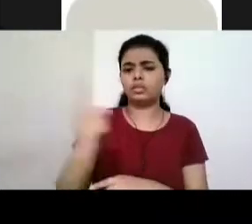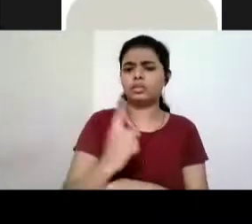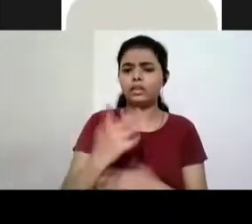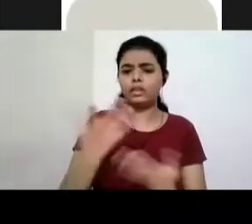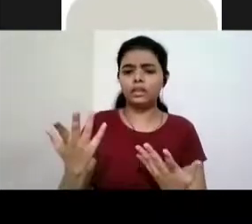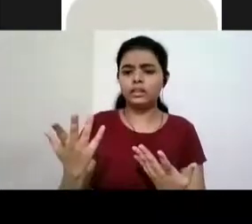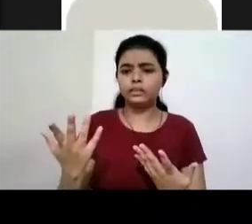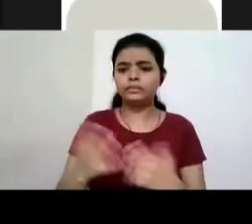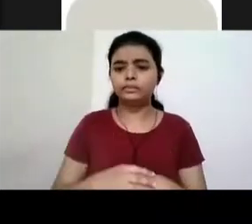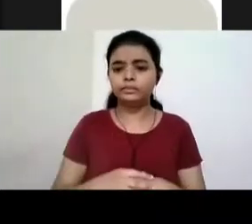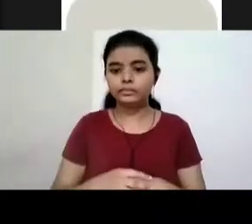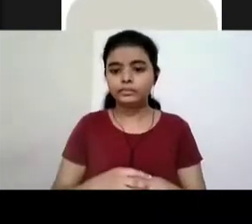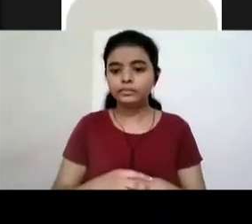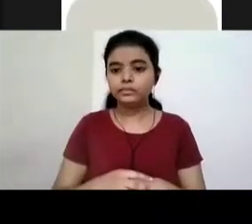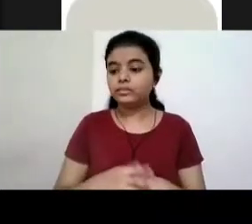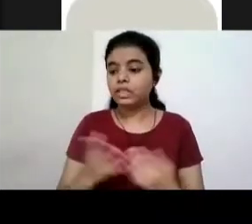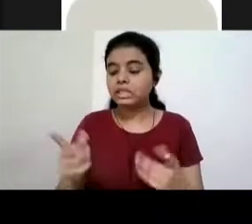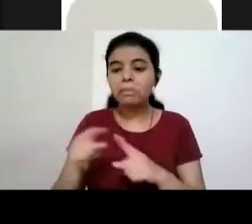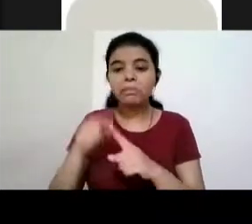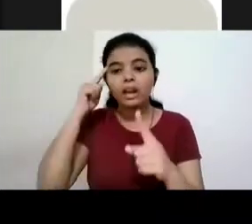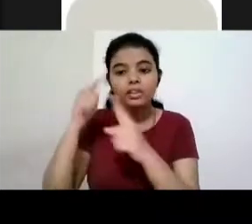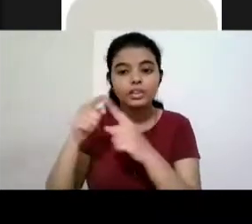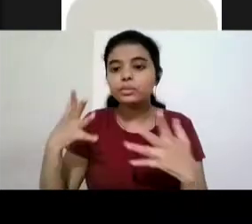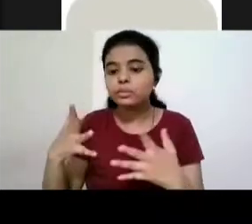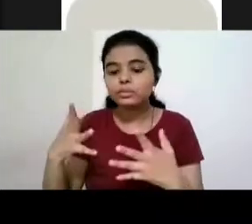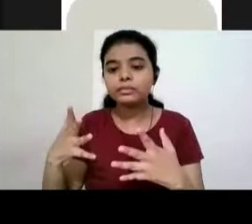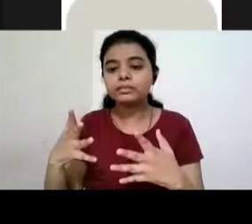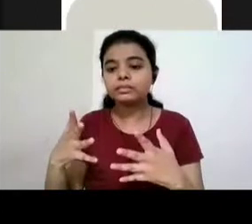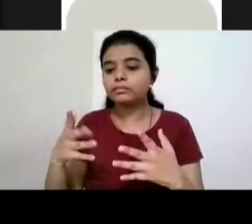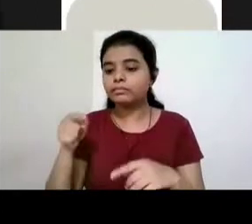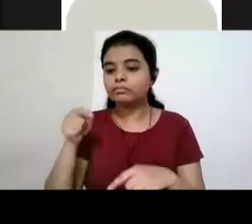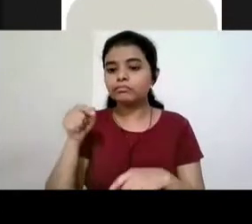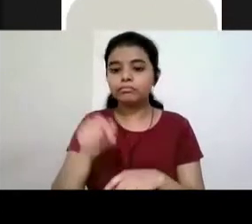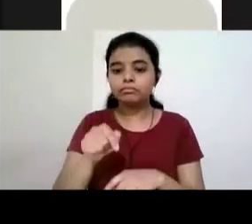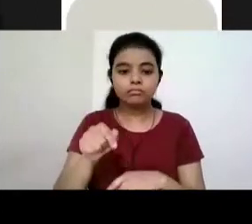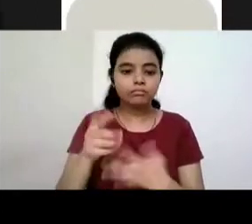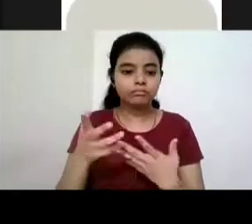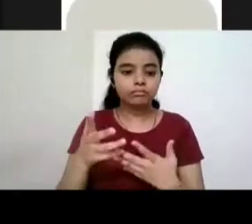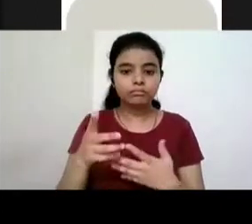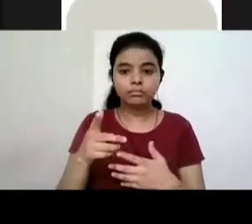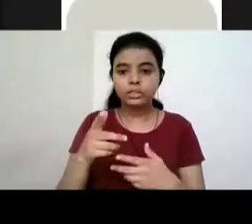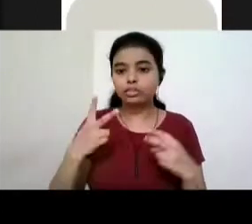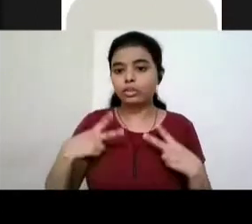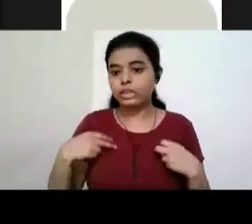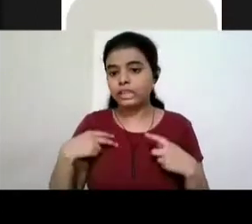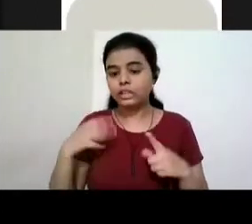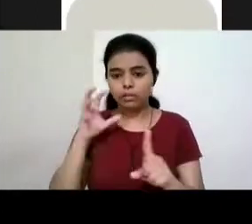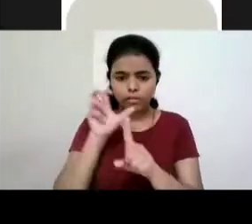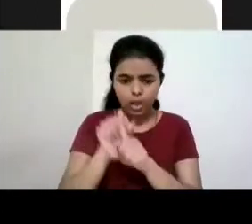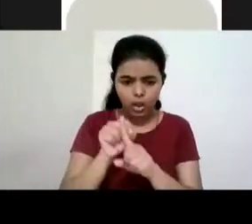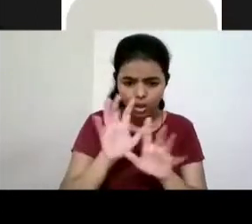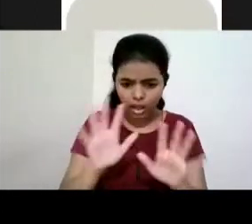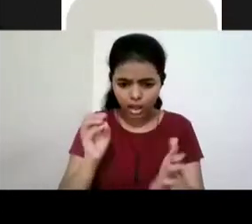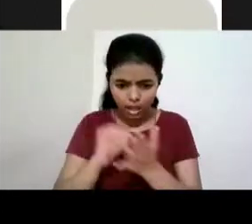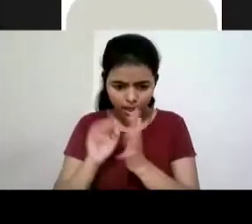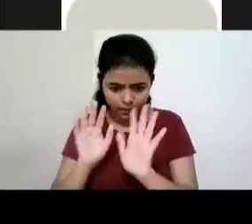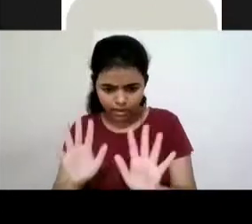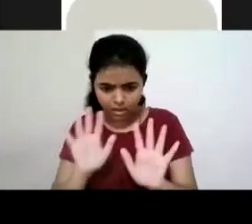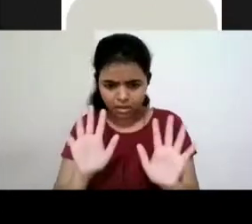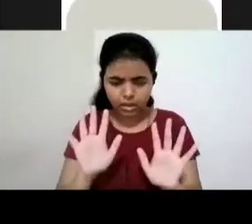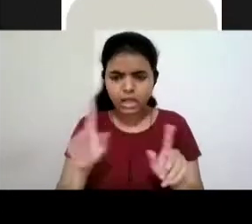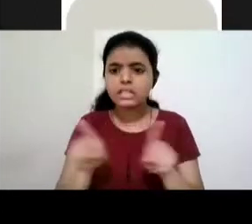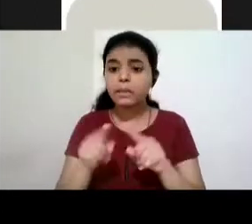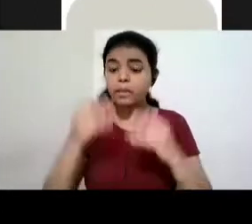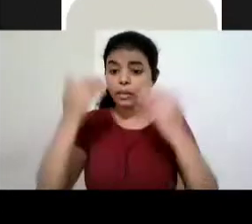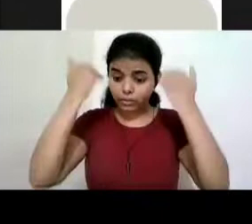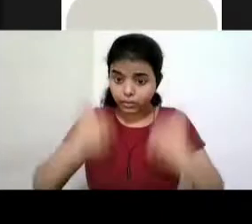not agreeing or accepting this mediated way of getting legal recognition. And you're saying just the fact of your